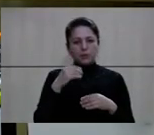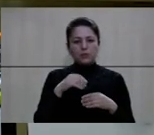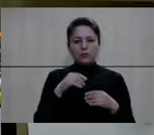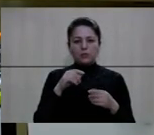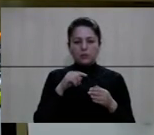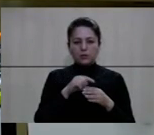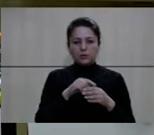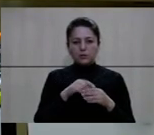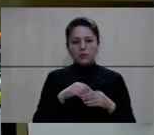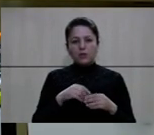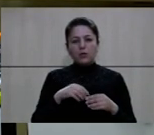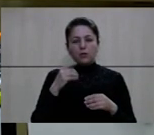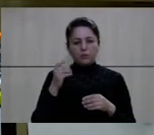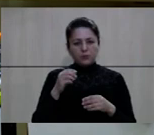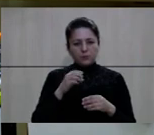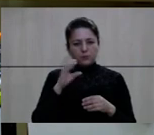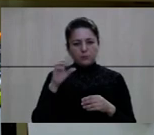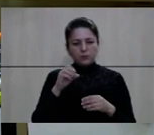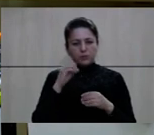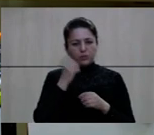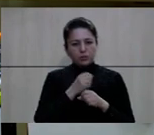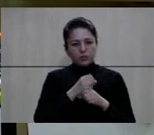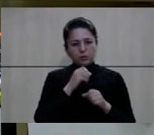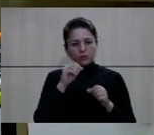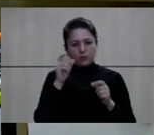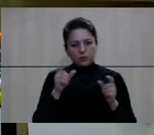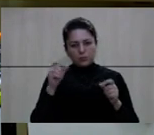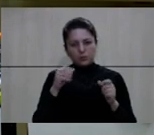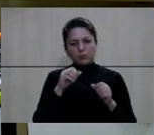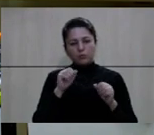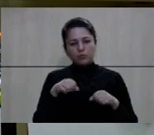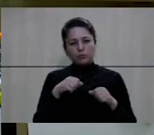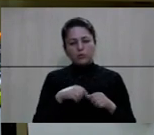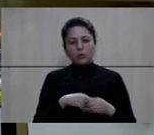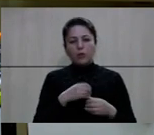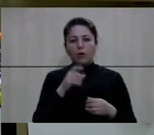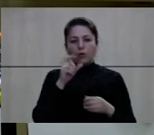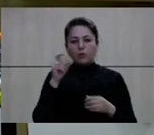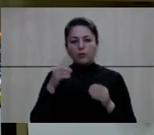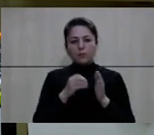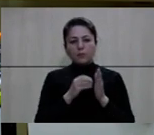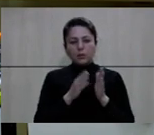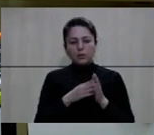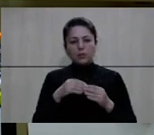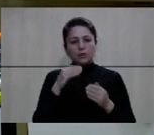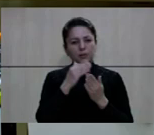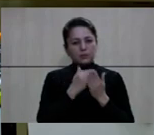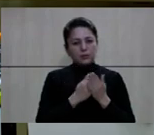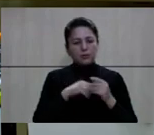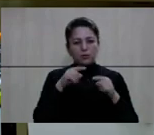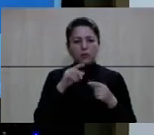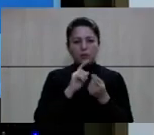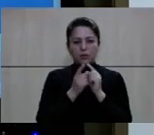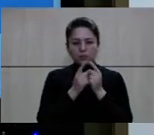yetuk mutaxassislar ham bo'lishi zarur. Bularga misol keltiramiz. Odam belgili tizim. Bu yer tarjimon,